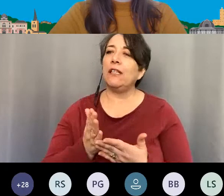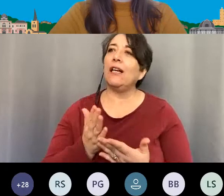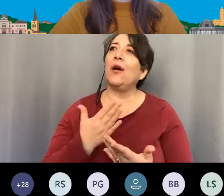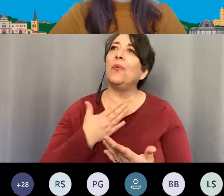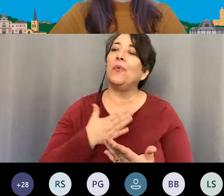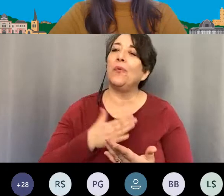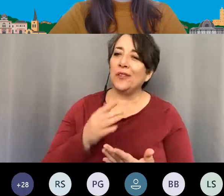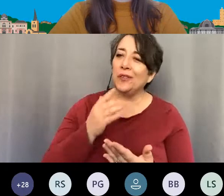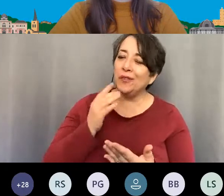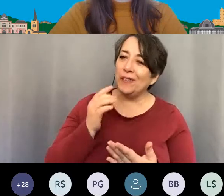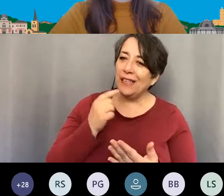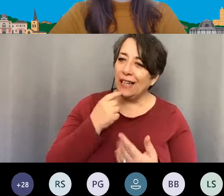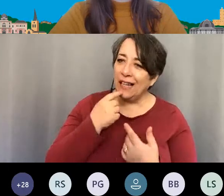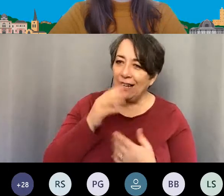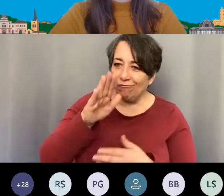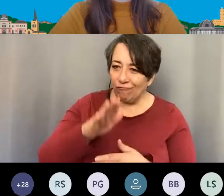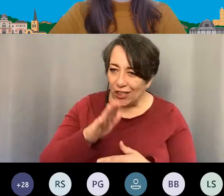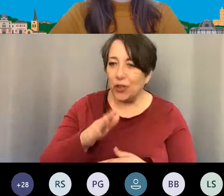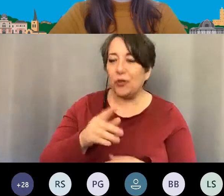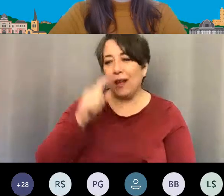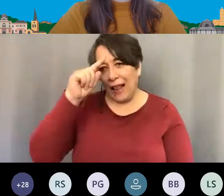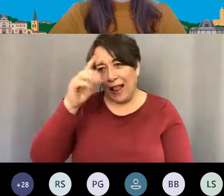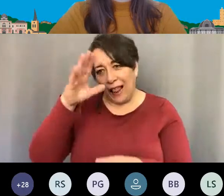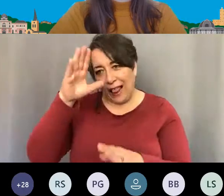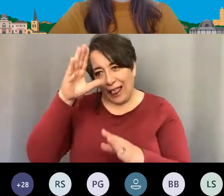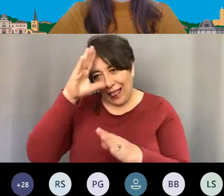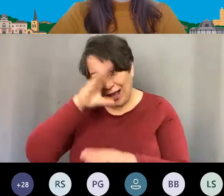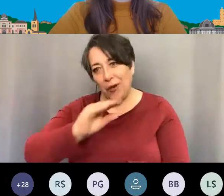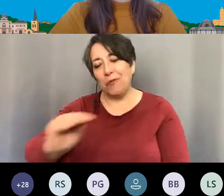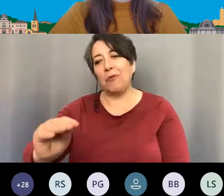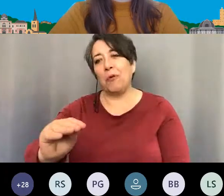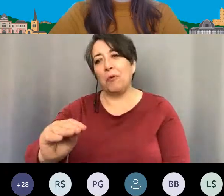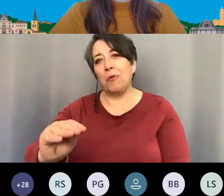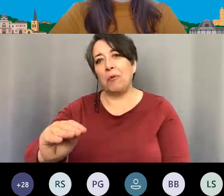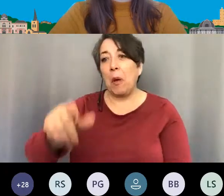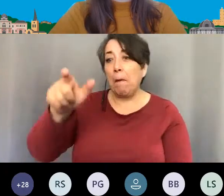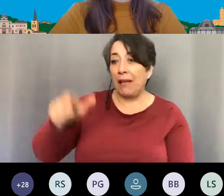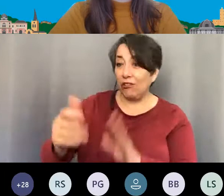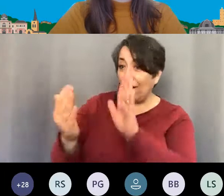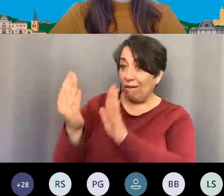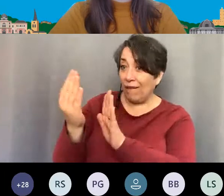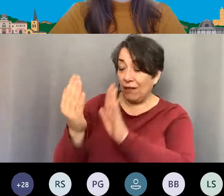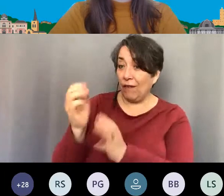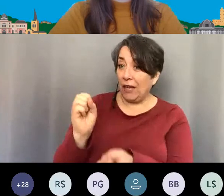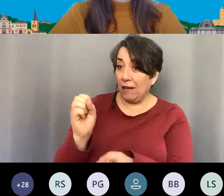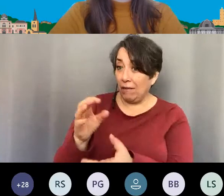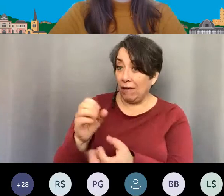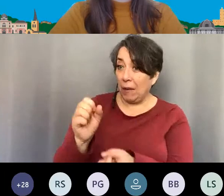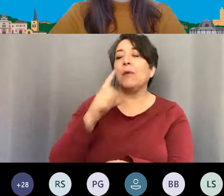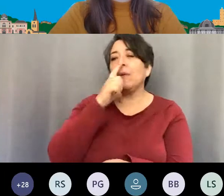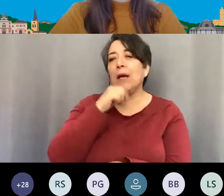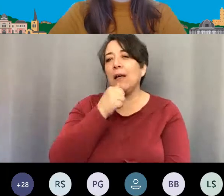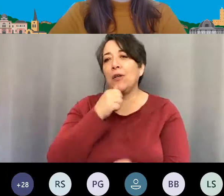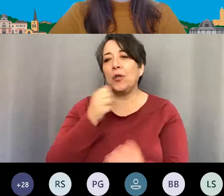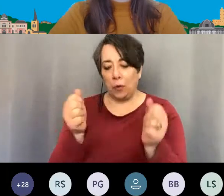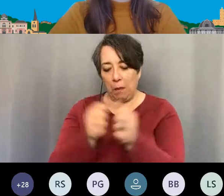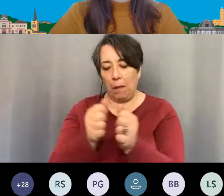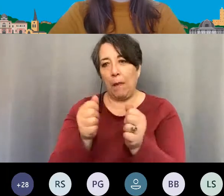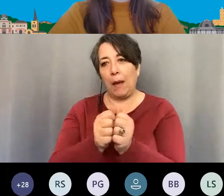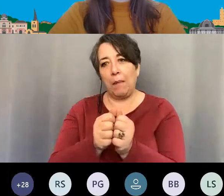seeing patients face to face and they want to provide feedback, then we can do that in a paper form as well, so it doesn't have to be